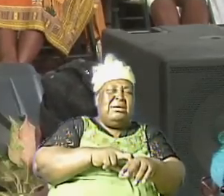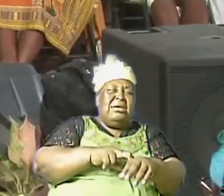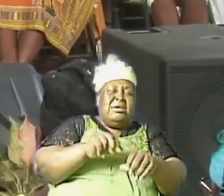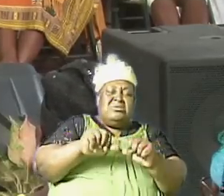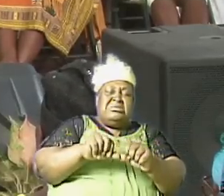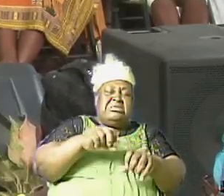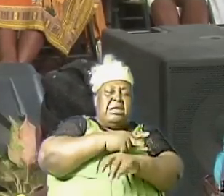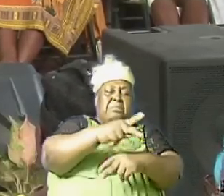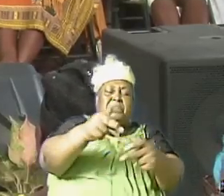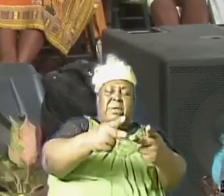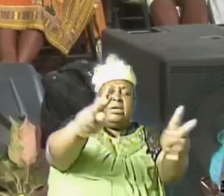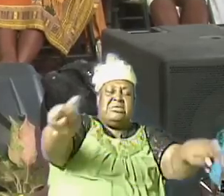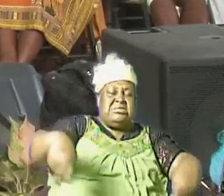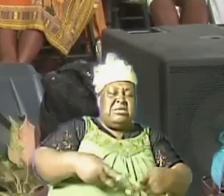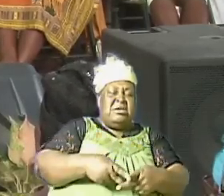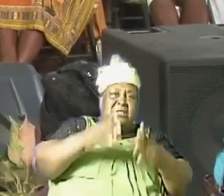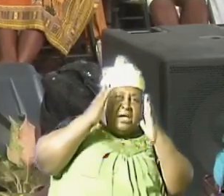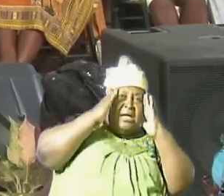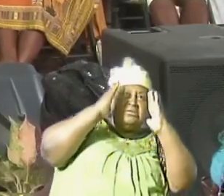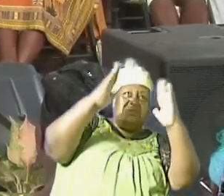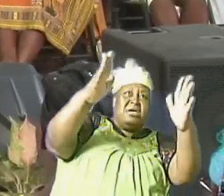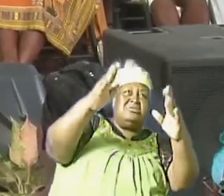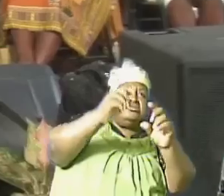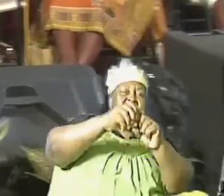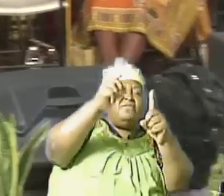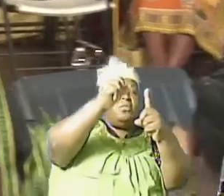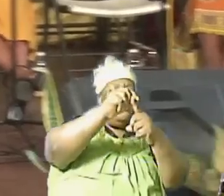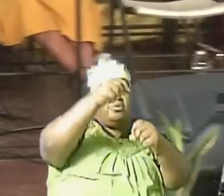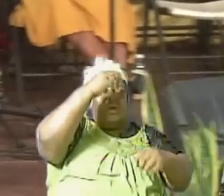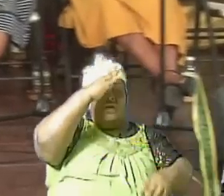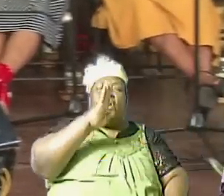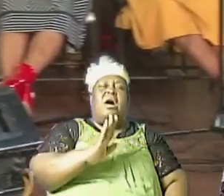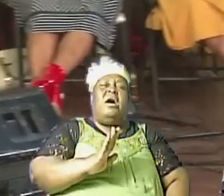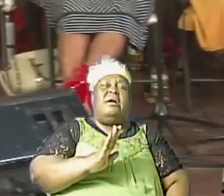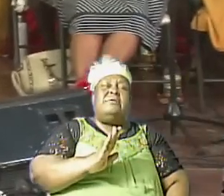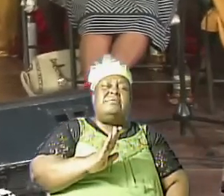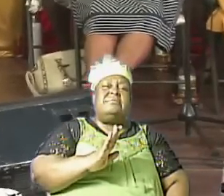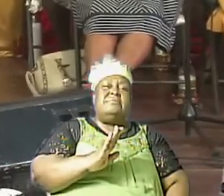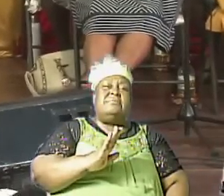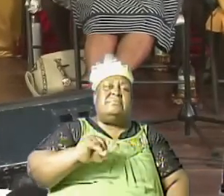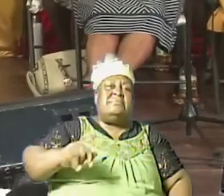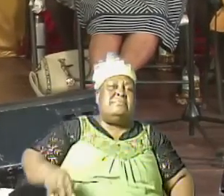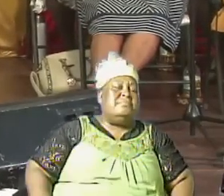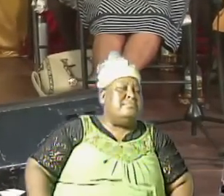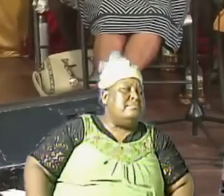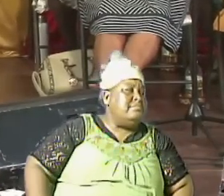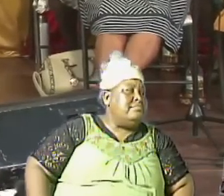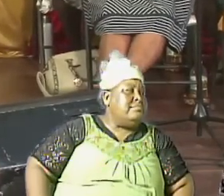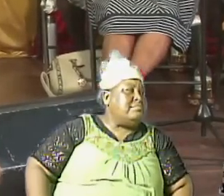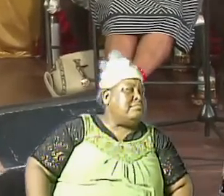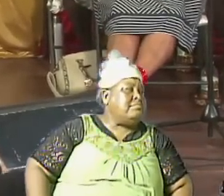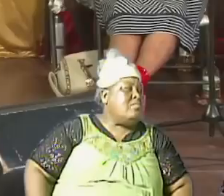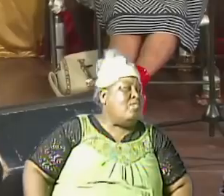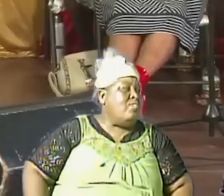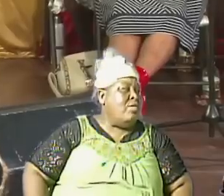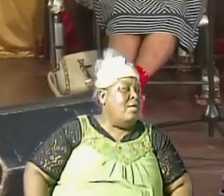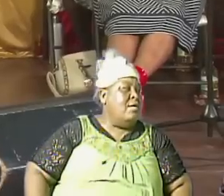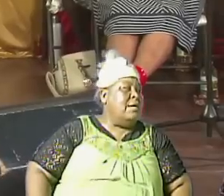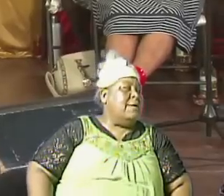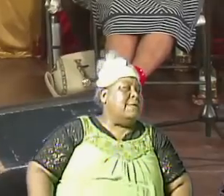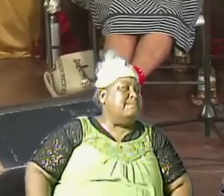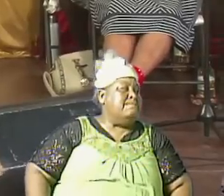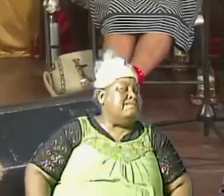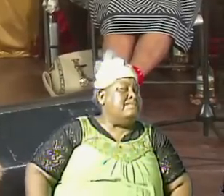in place at the attention of the word of Almighty God.